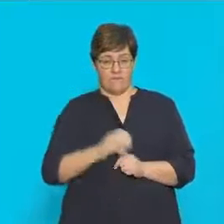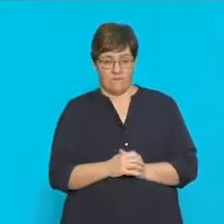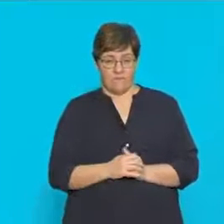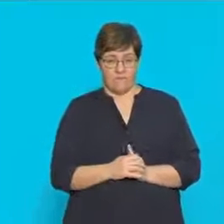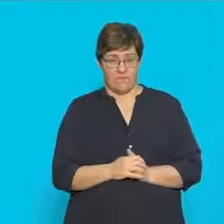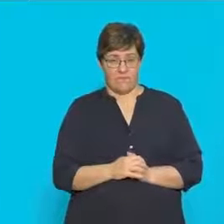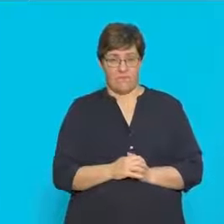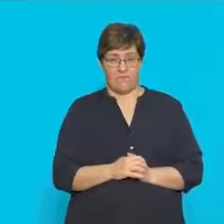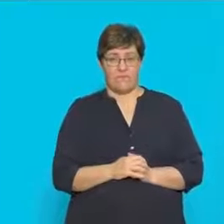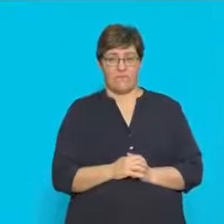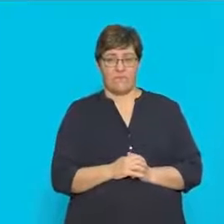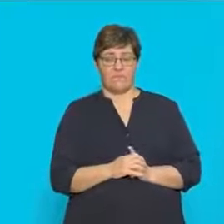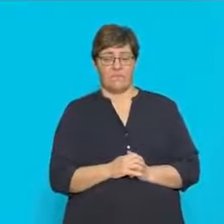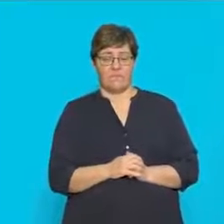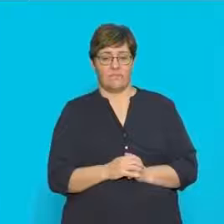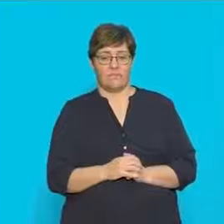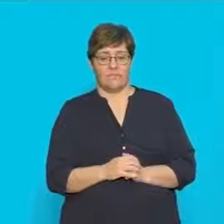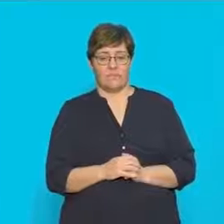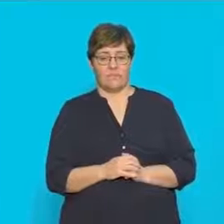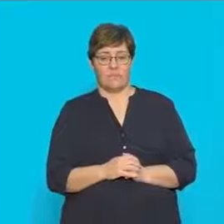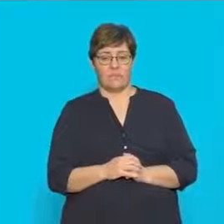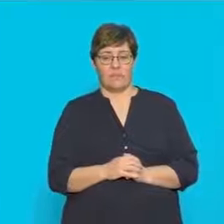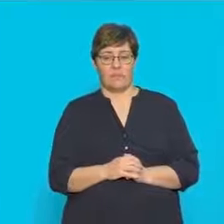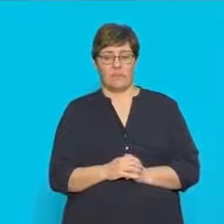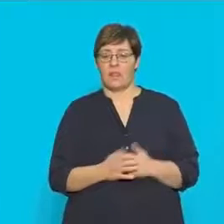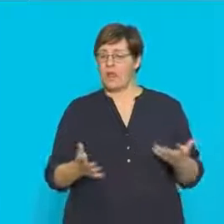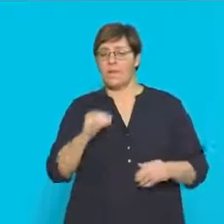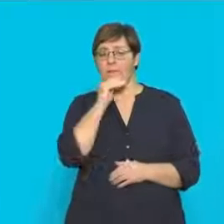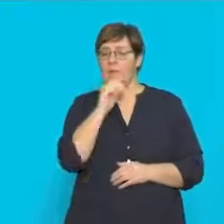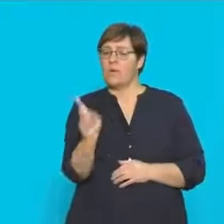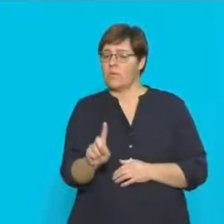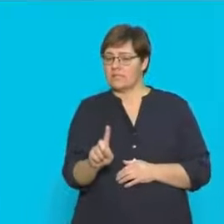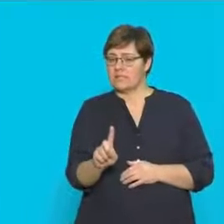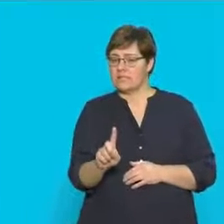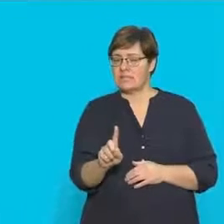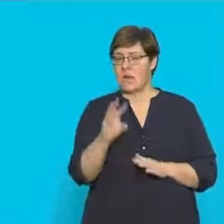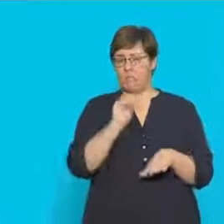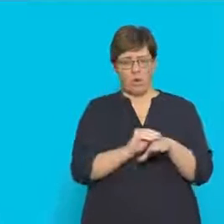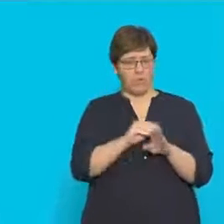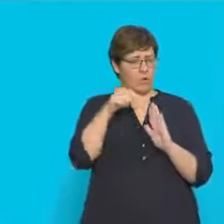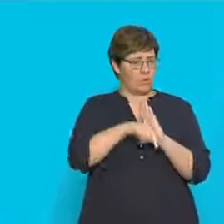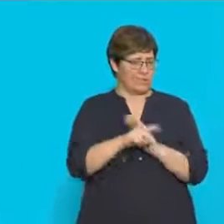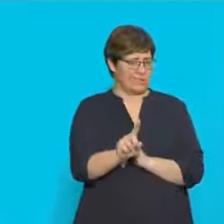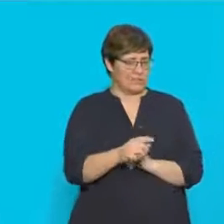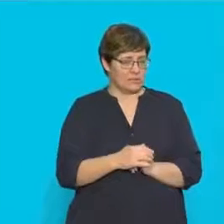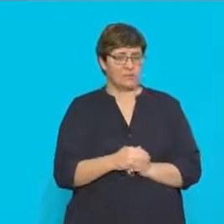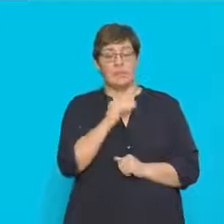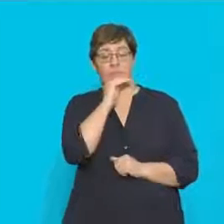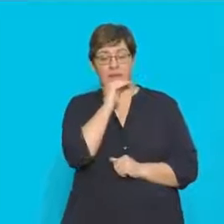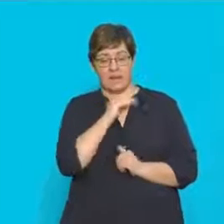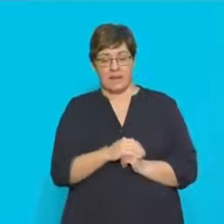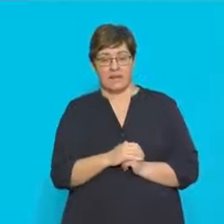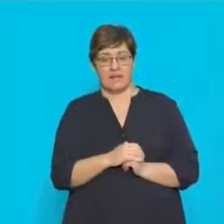of 9,4 degrees. So what does this mean in the context of our problem? It